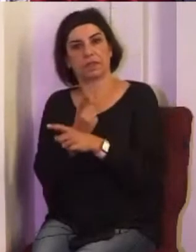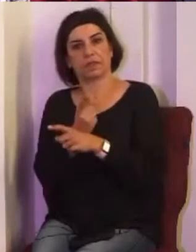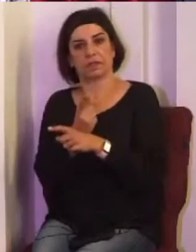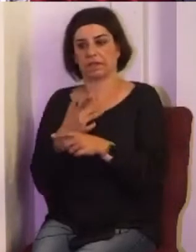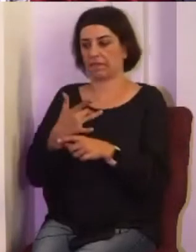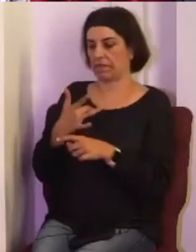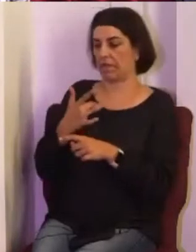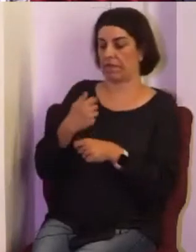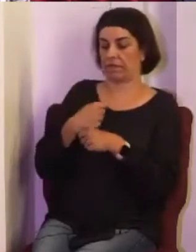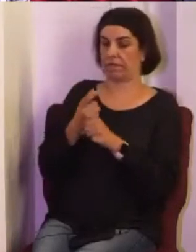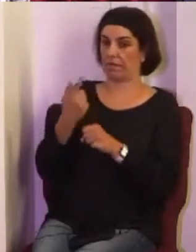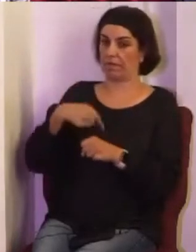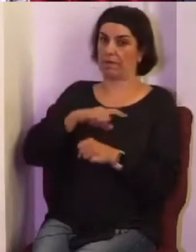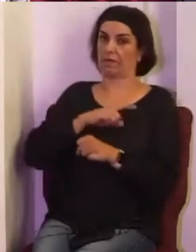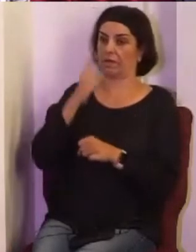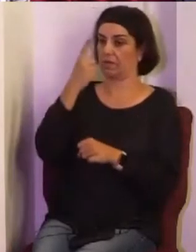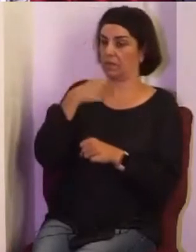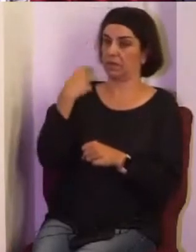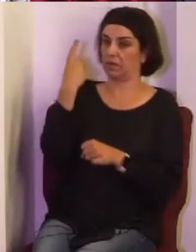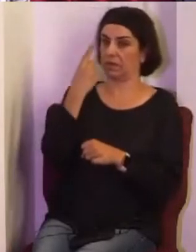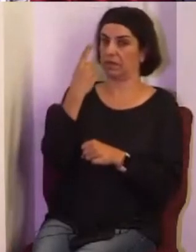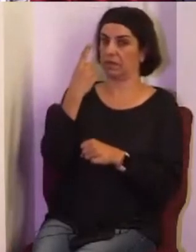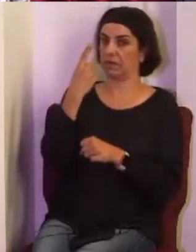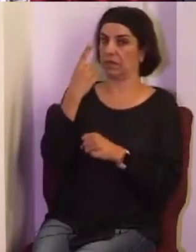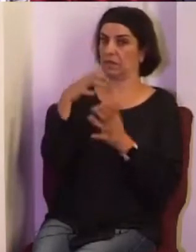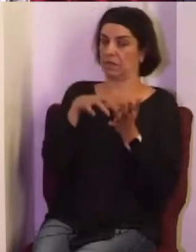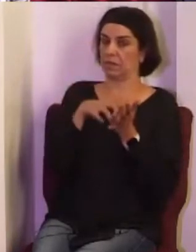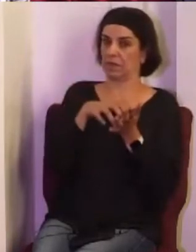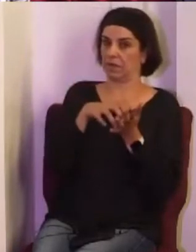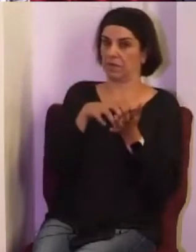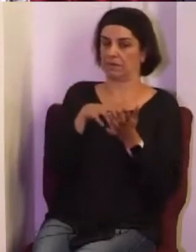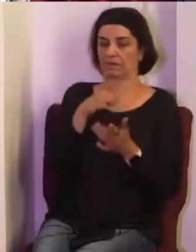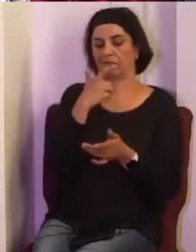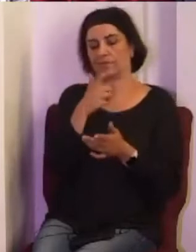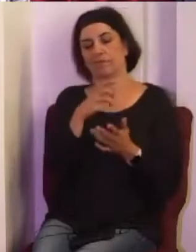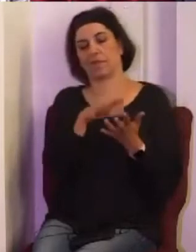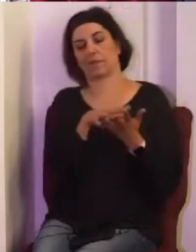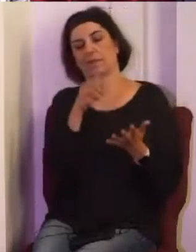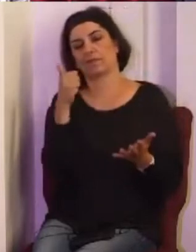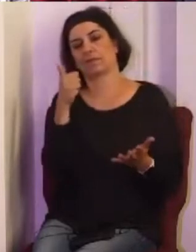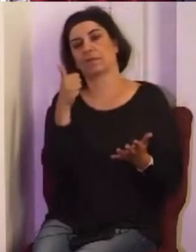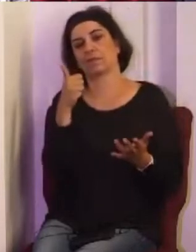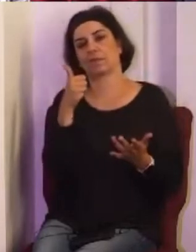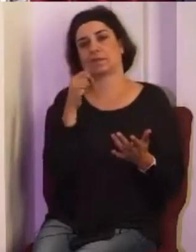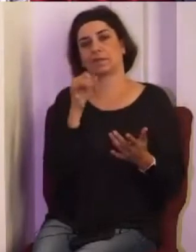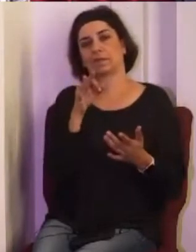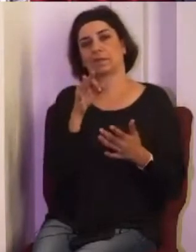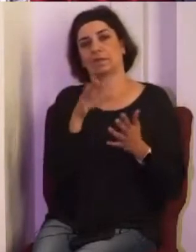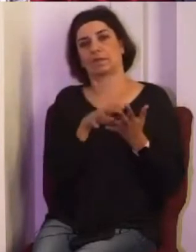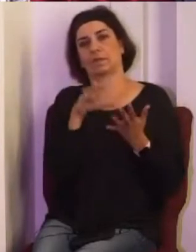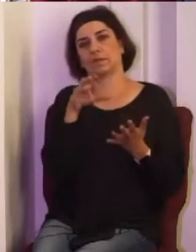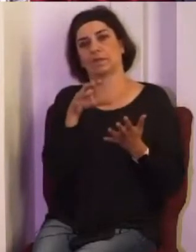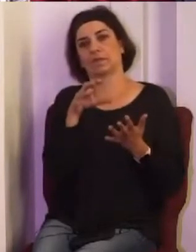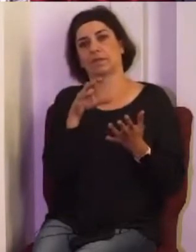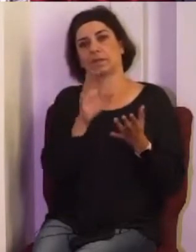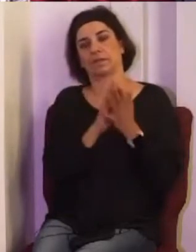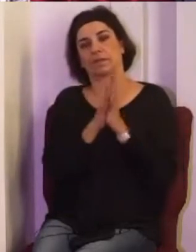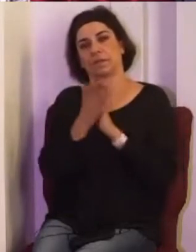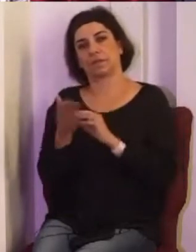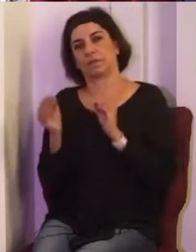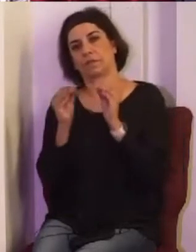weak. And they ended up watching the richest of the rich get richer and the poorest of the poor get